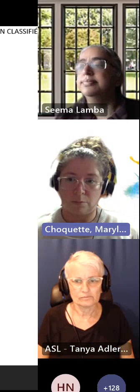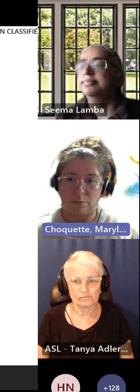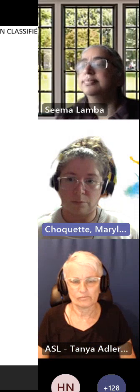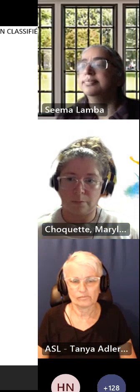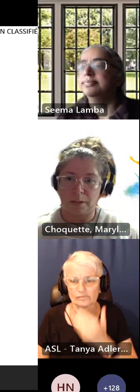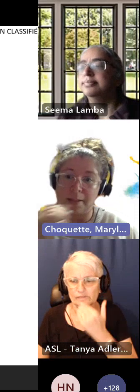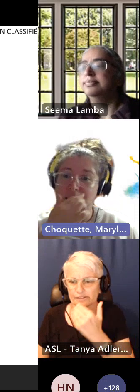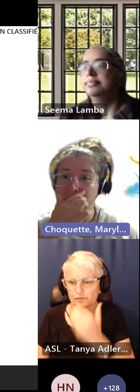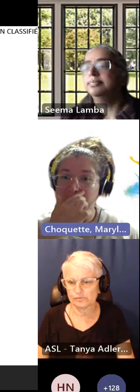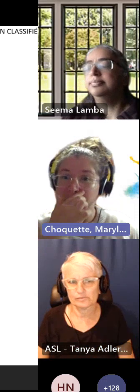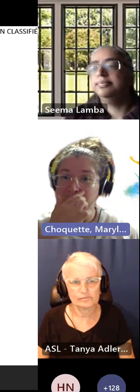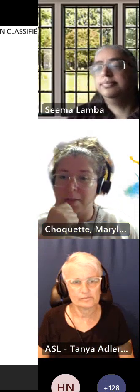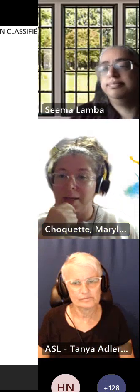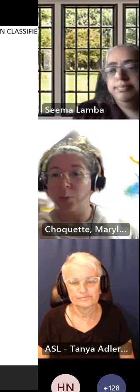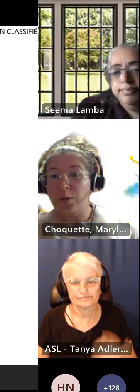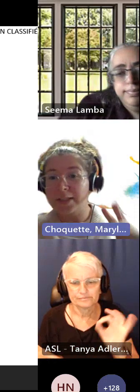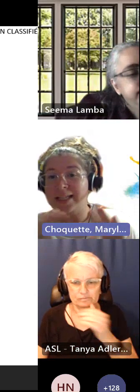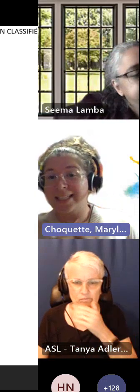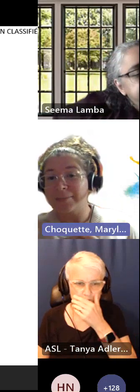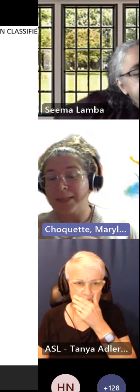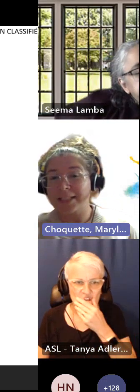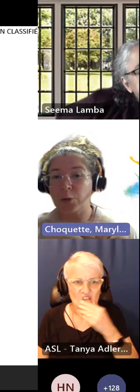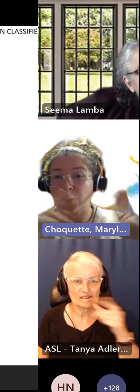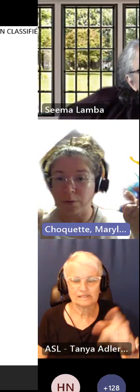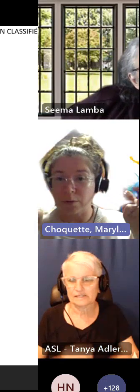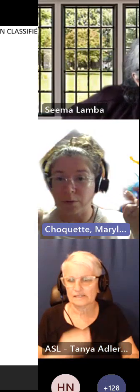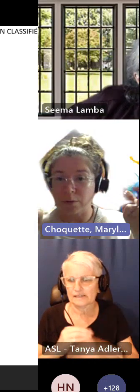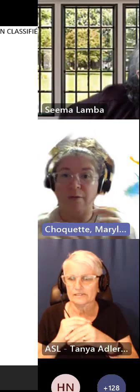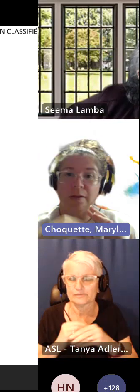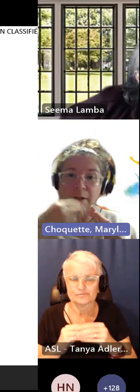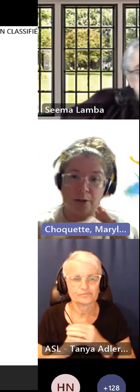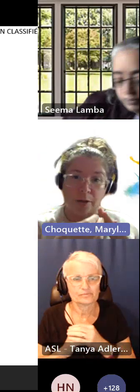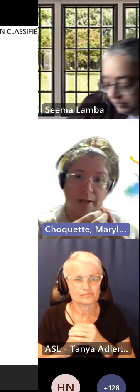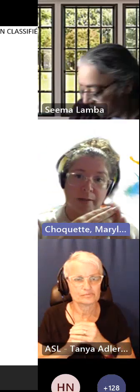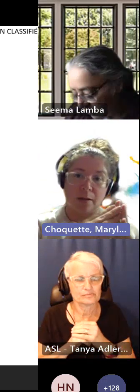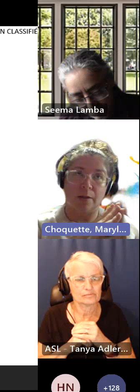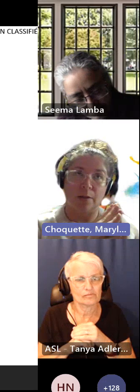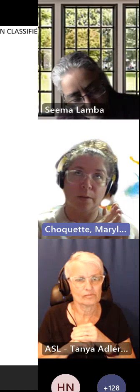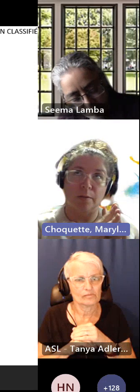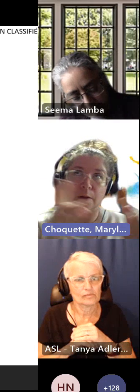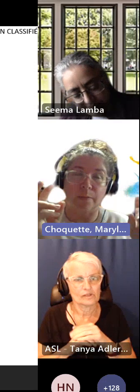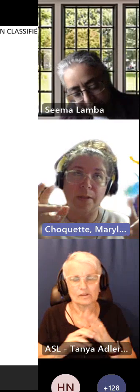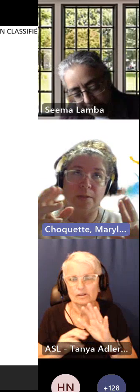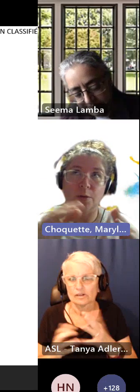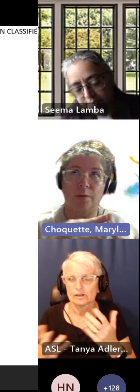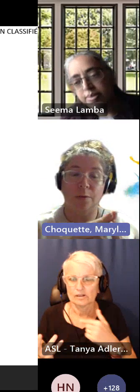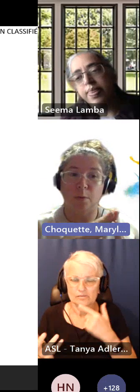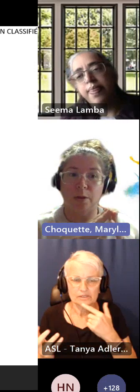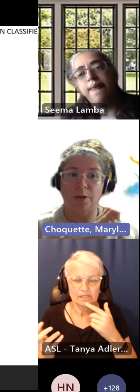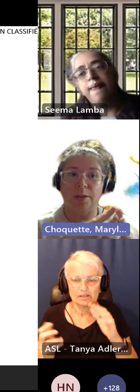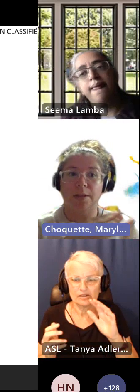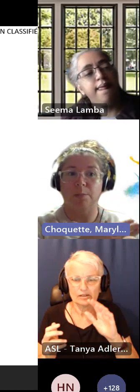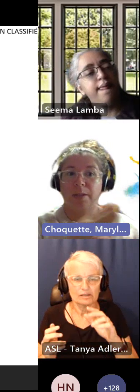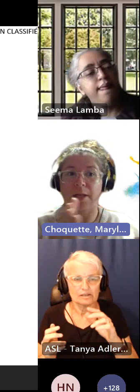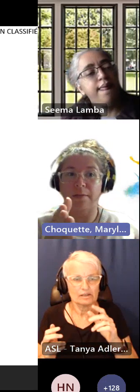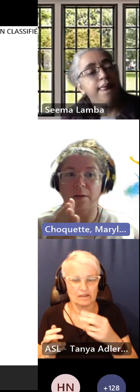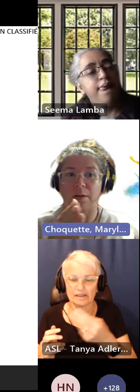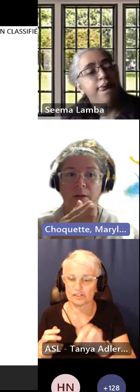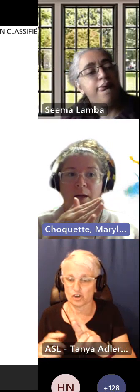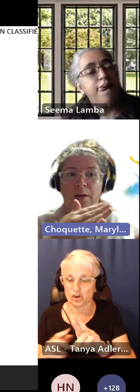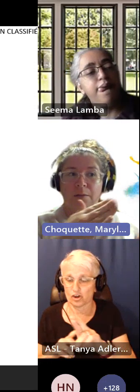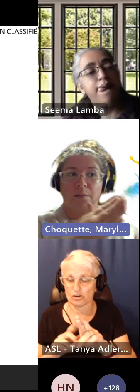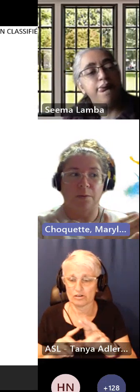Thank you. Wonderful, thank you. I will say, and it makes your life on the HR end a little bit easier if you want to look